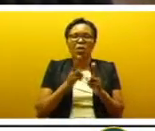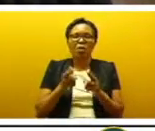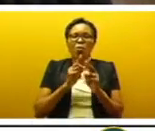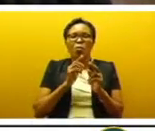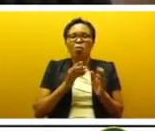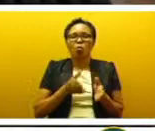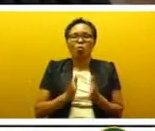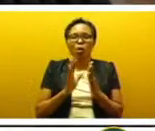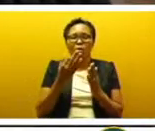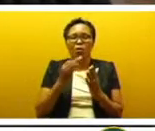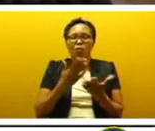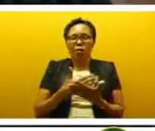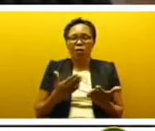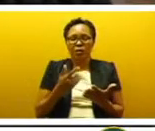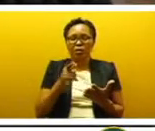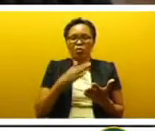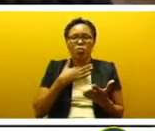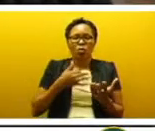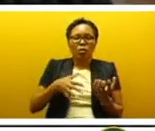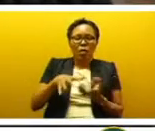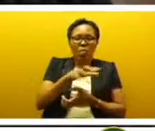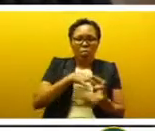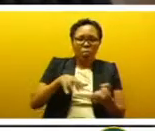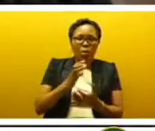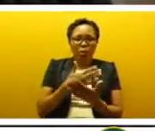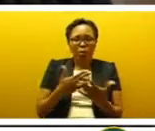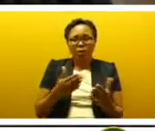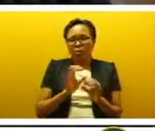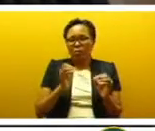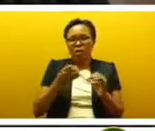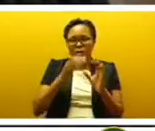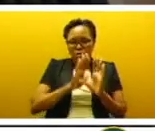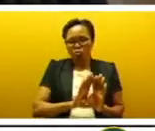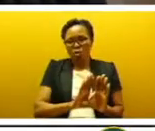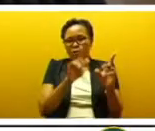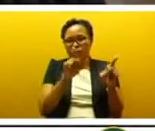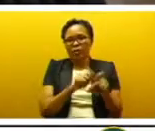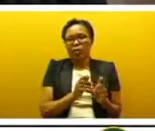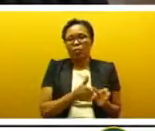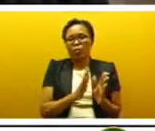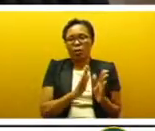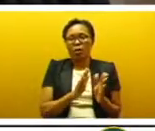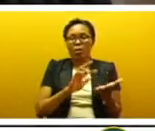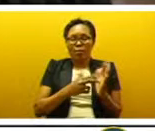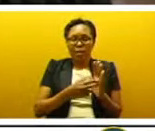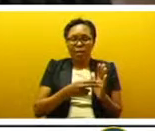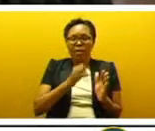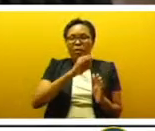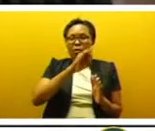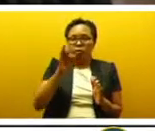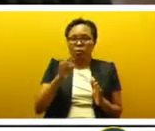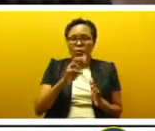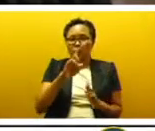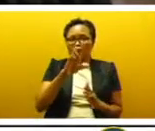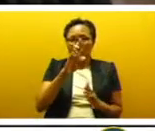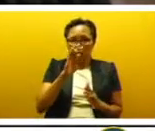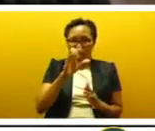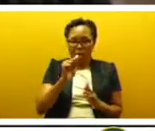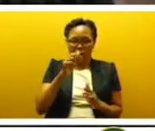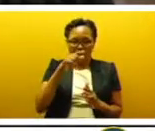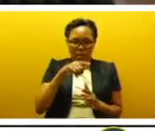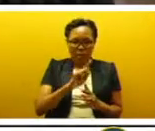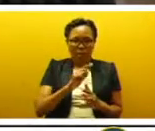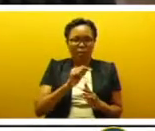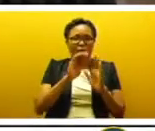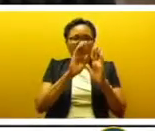don't disturb things. You let them things as they are. So that to Julia Chege, it is important that the court